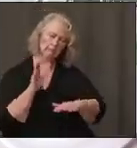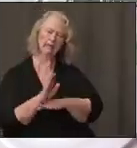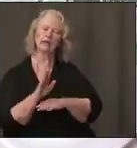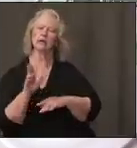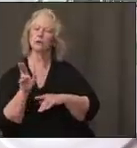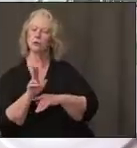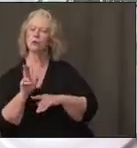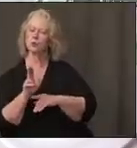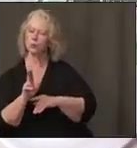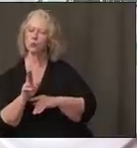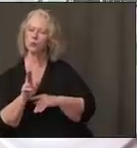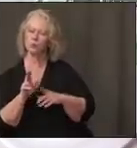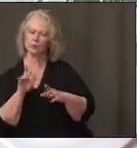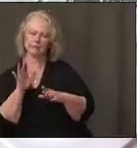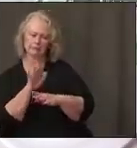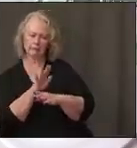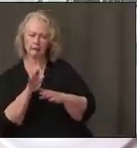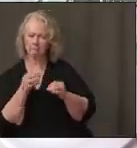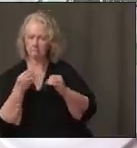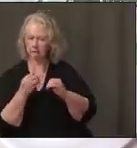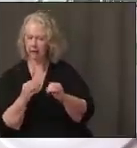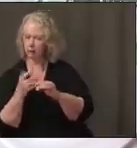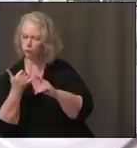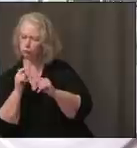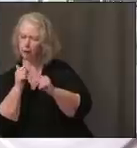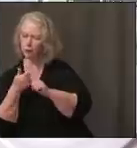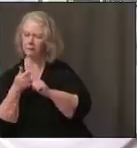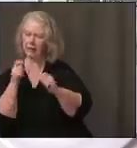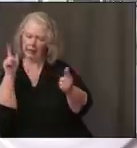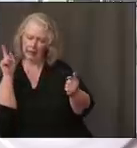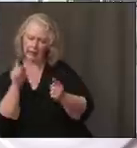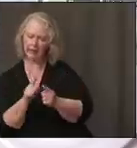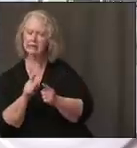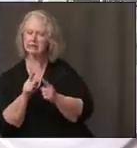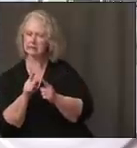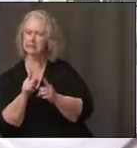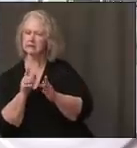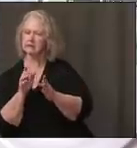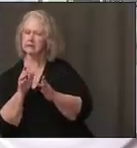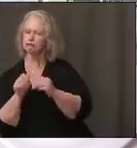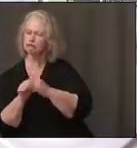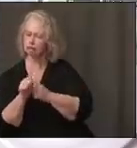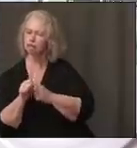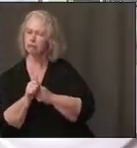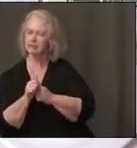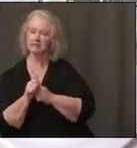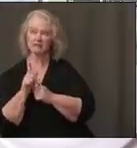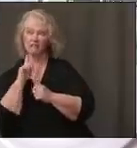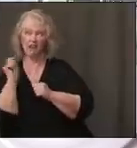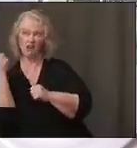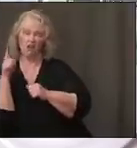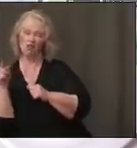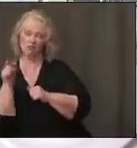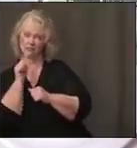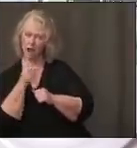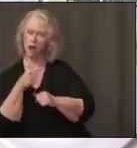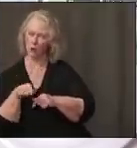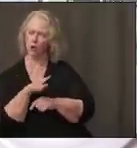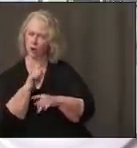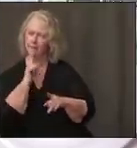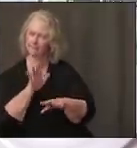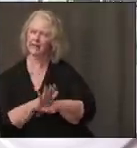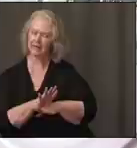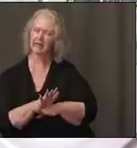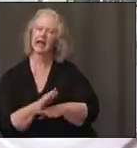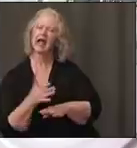case-based interventions and contact tracing as a way to mitigate risk going forward. Not every state has, and so this state has made a commitment to that. I think this is going